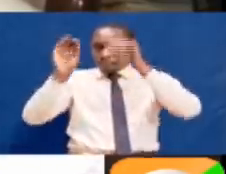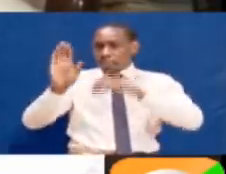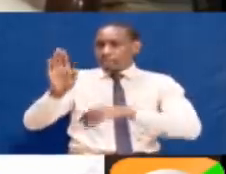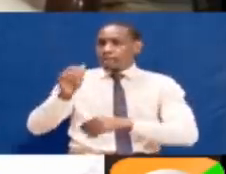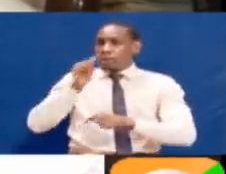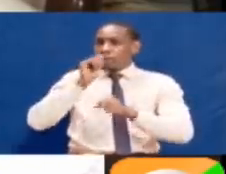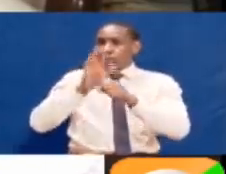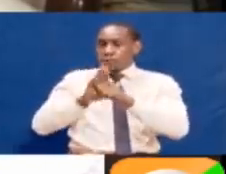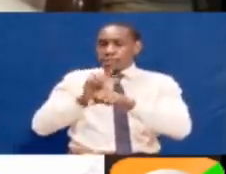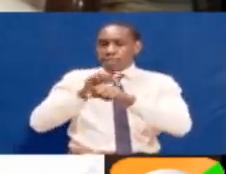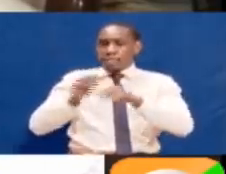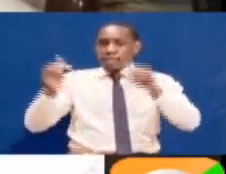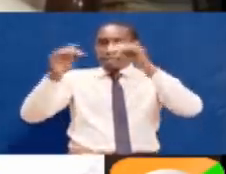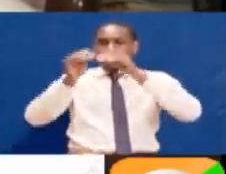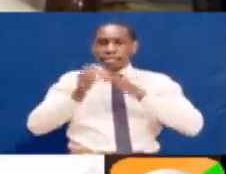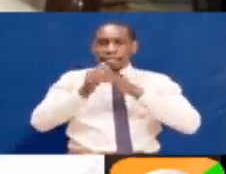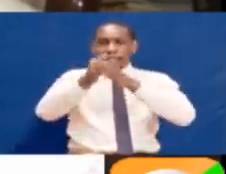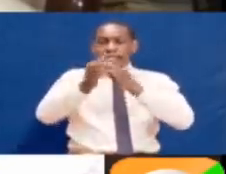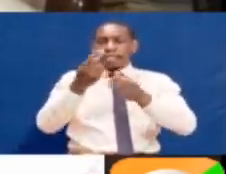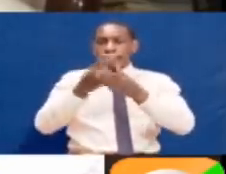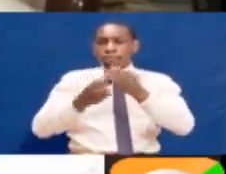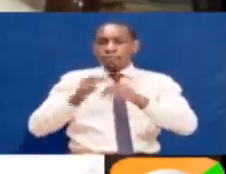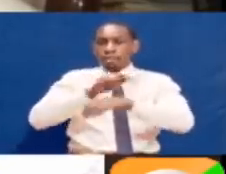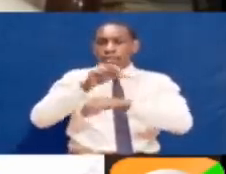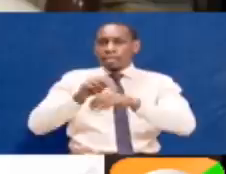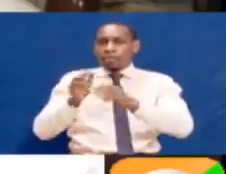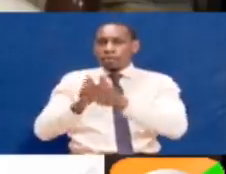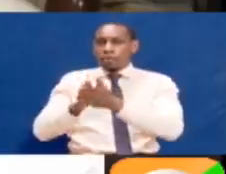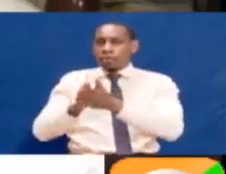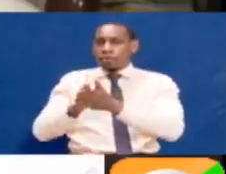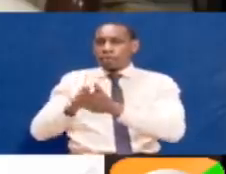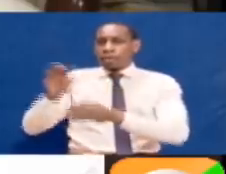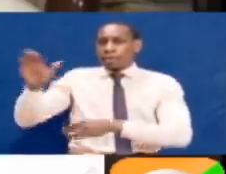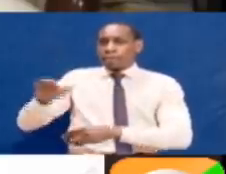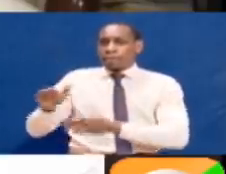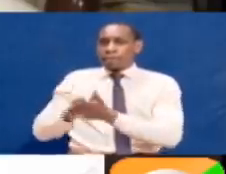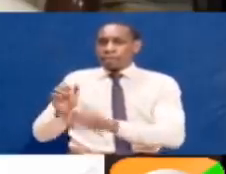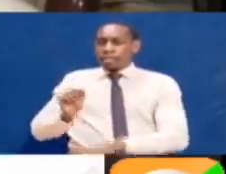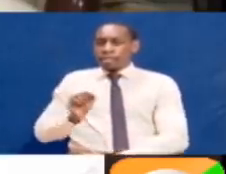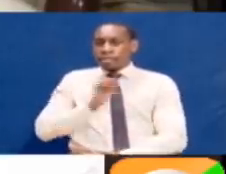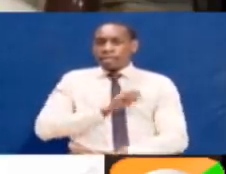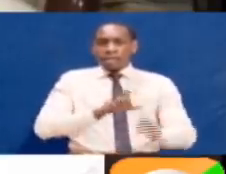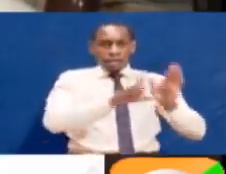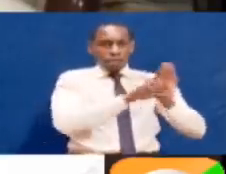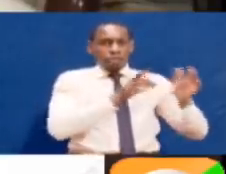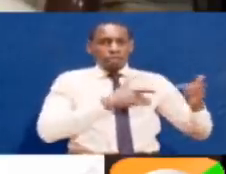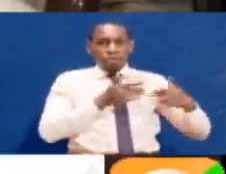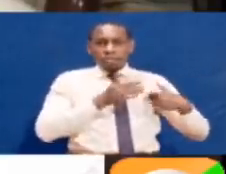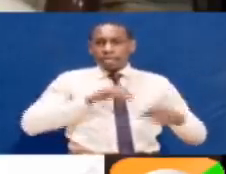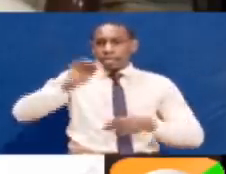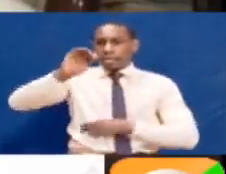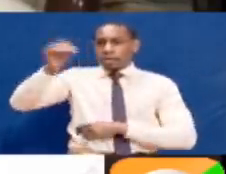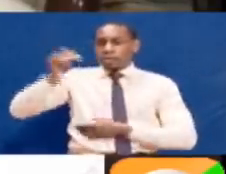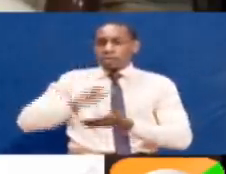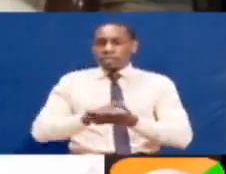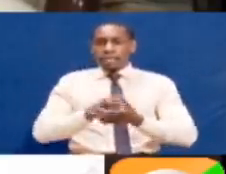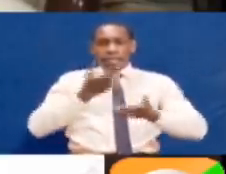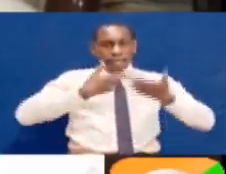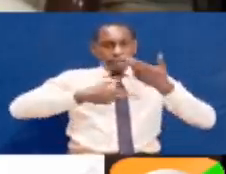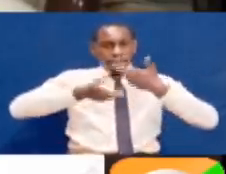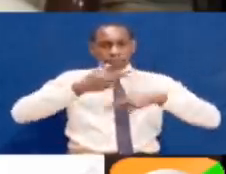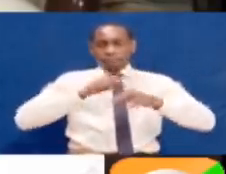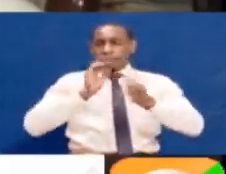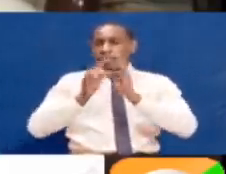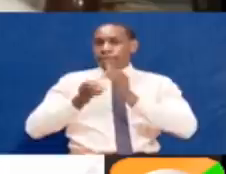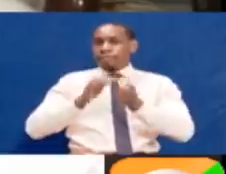The president promised us in a meeting of leaders of both National Assembly and the Senate that laws that concern counties will be referred back